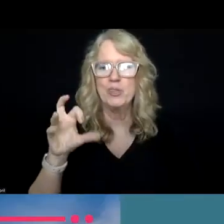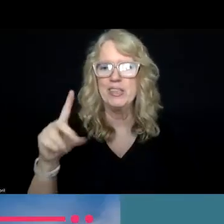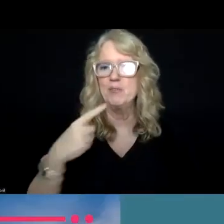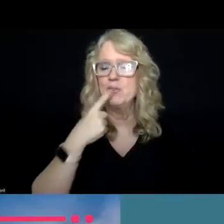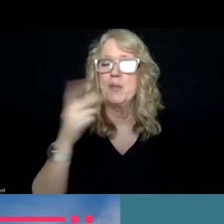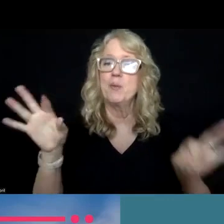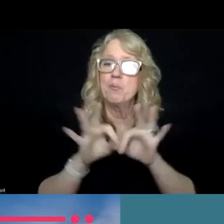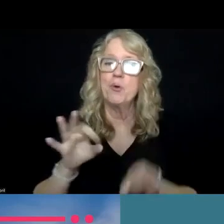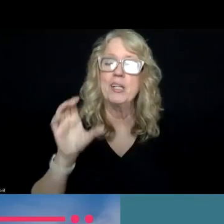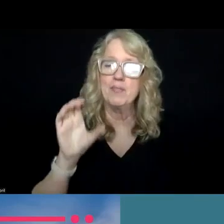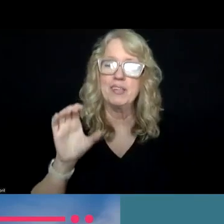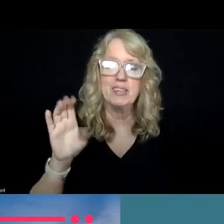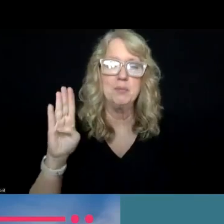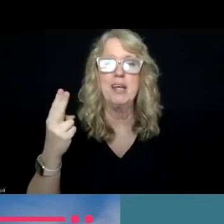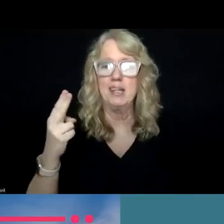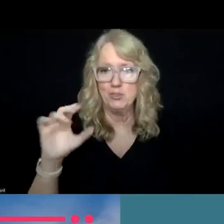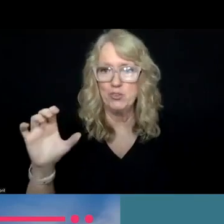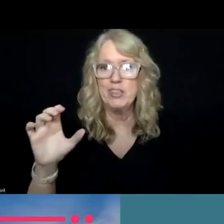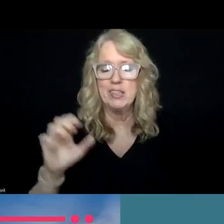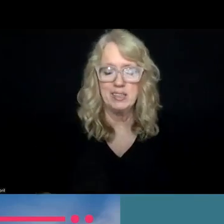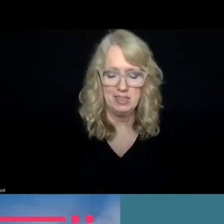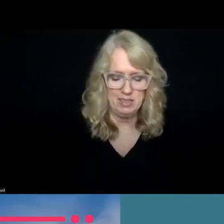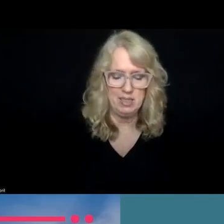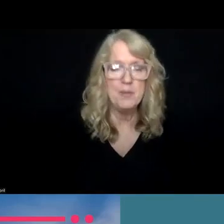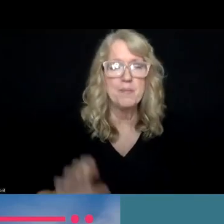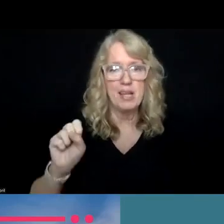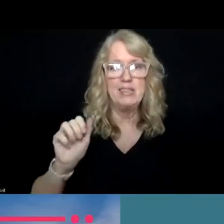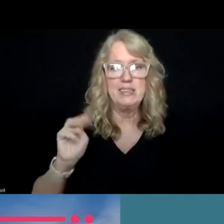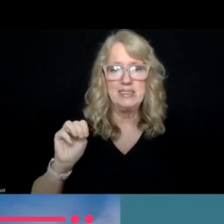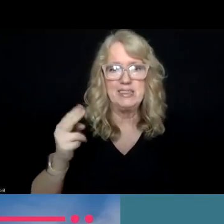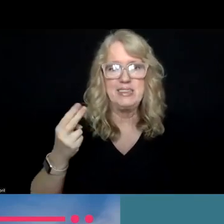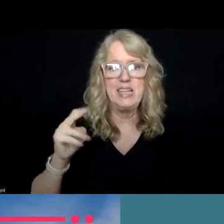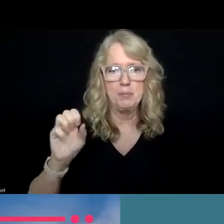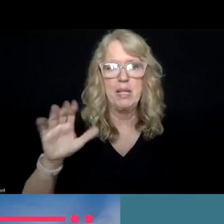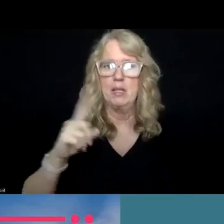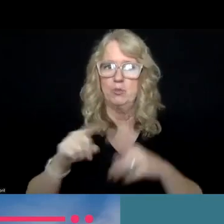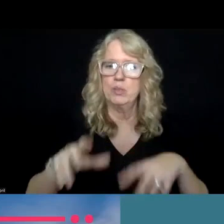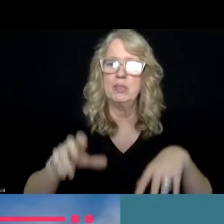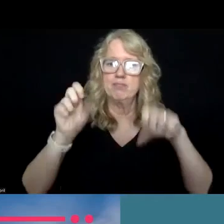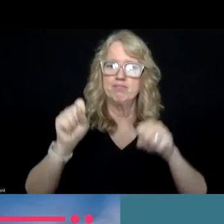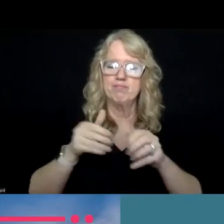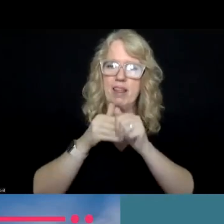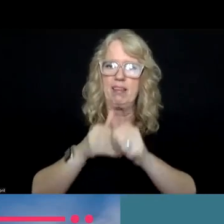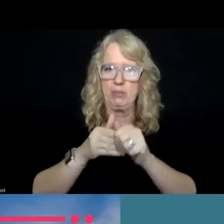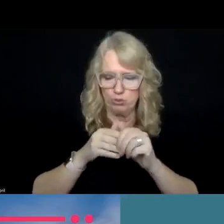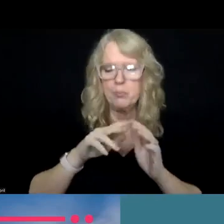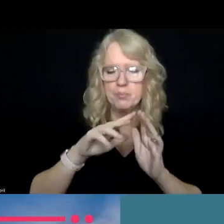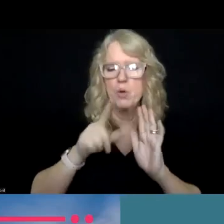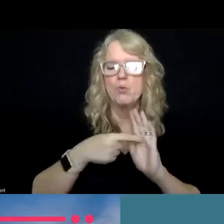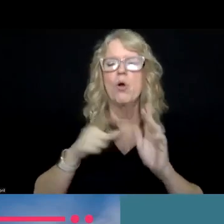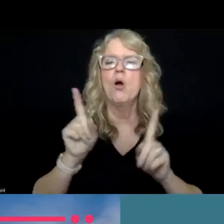of the CCBHCs and the fact that SAMHSA has taken such a leadership role on this. I also wanted to